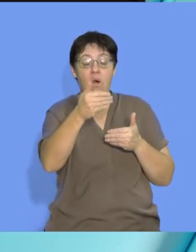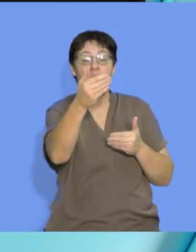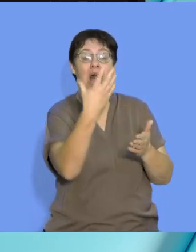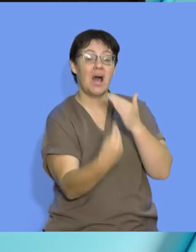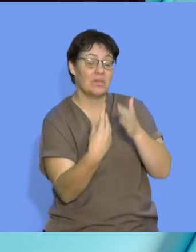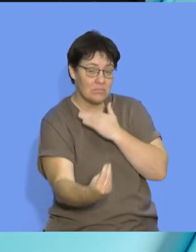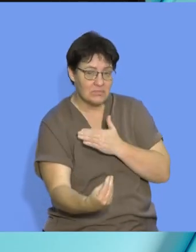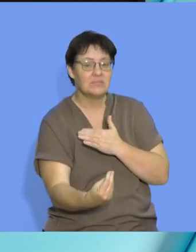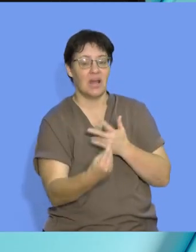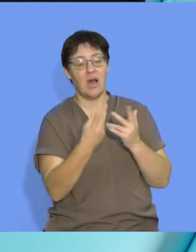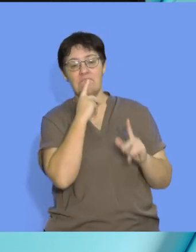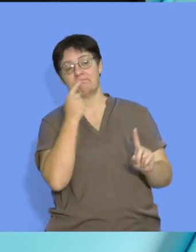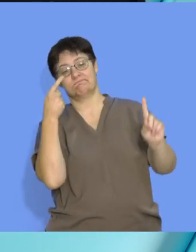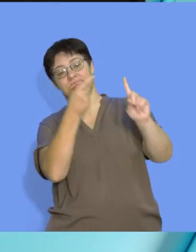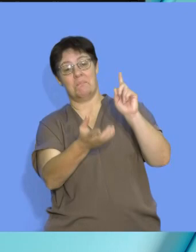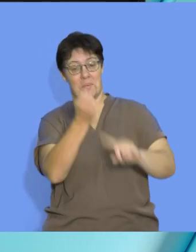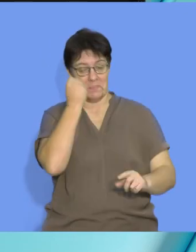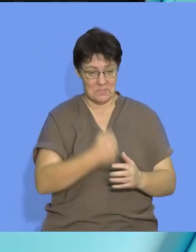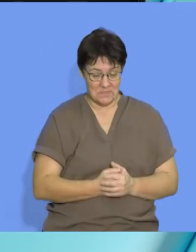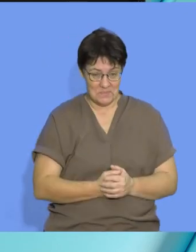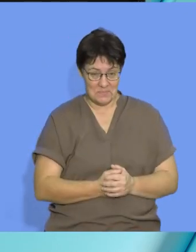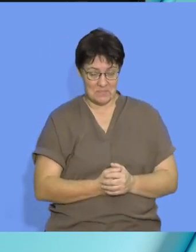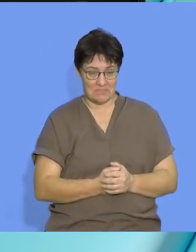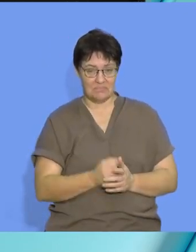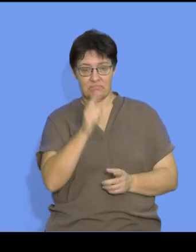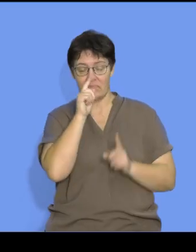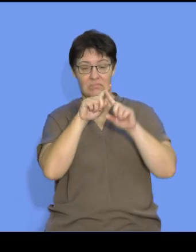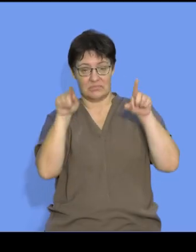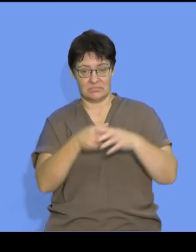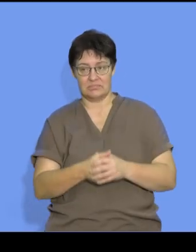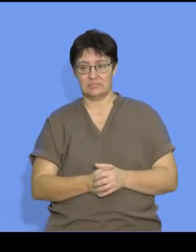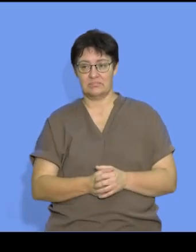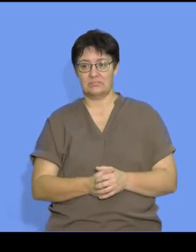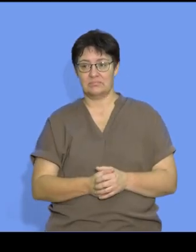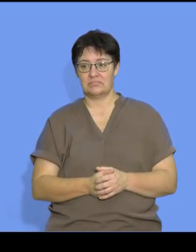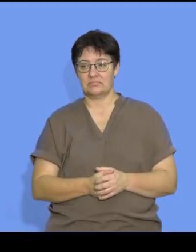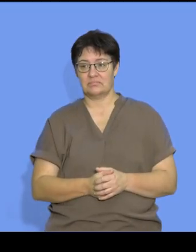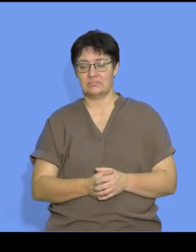of patterns. Great, so we're going to have a look at the board.